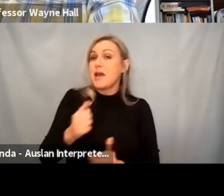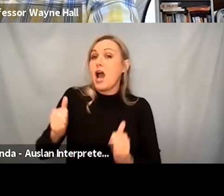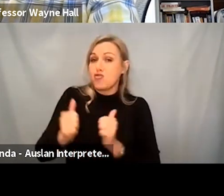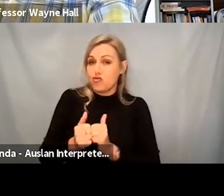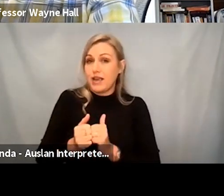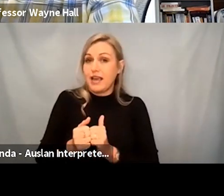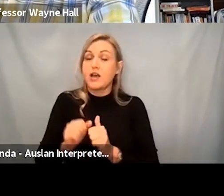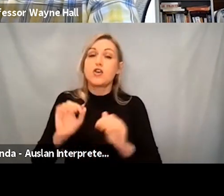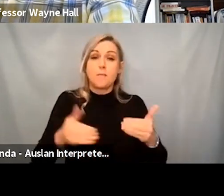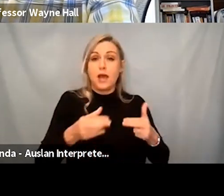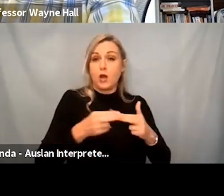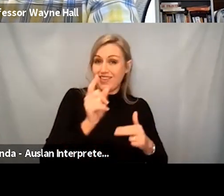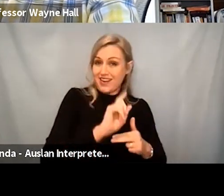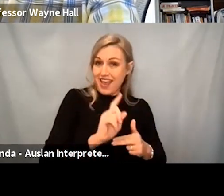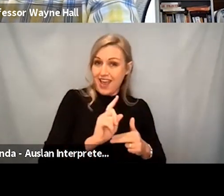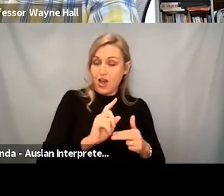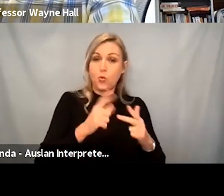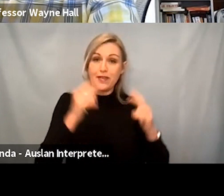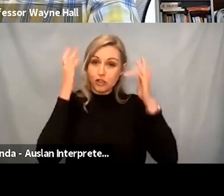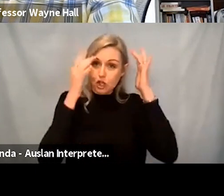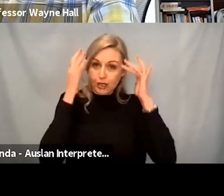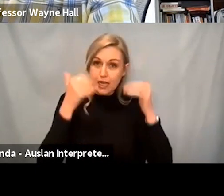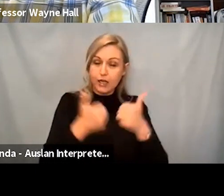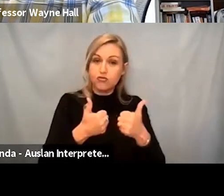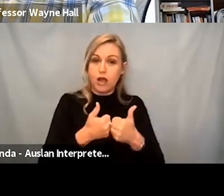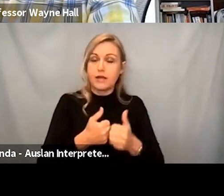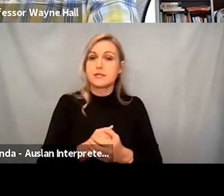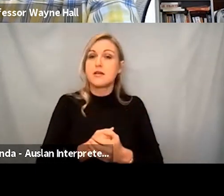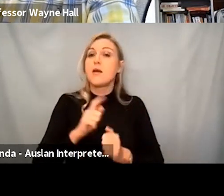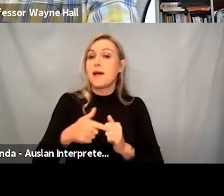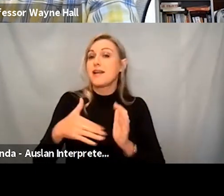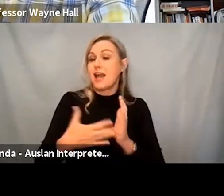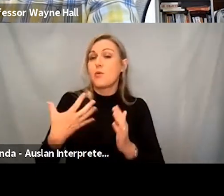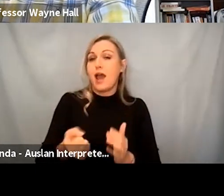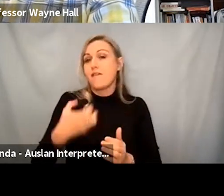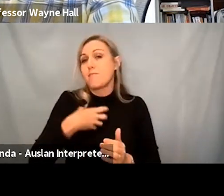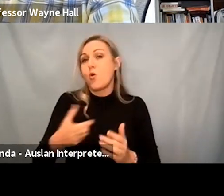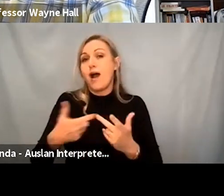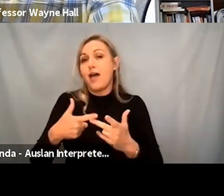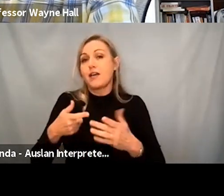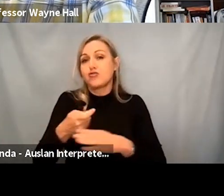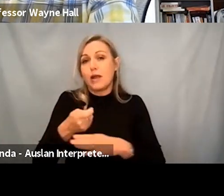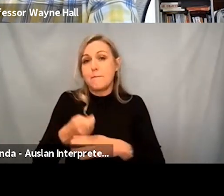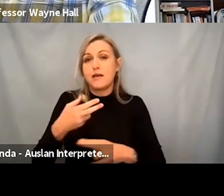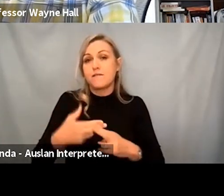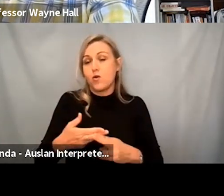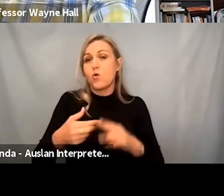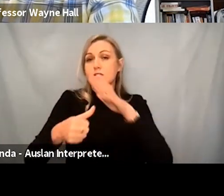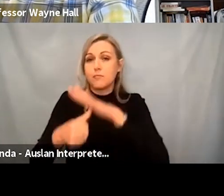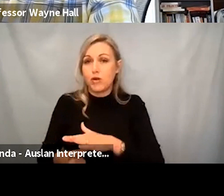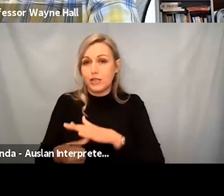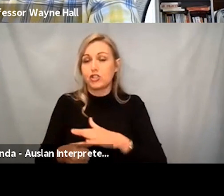psychedelics now. And although they clearly have a place in the treatment of depression, they're much more incremental in their effect rather than the